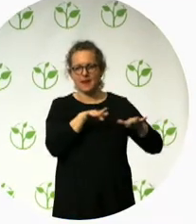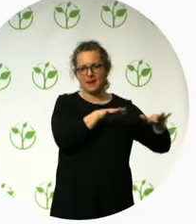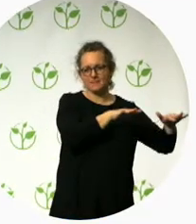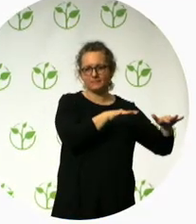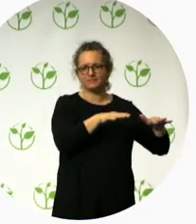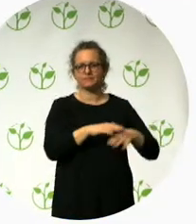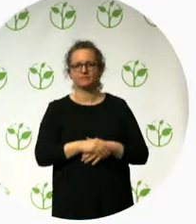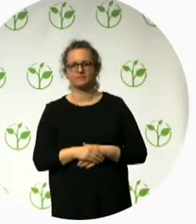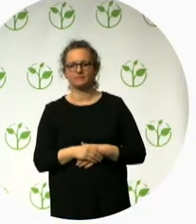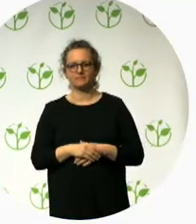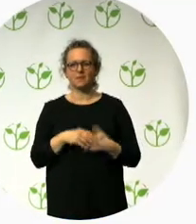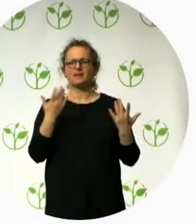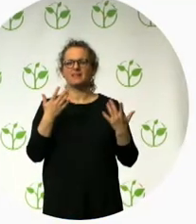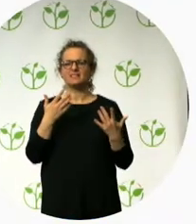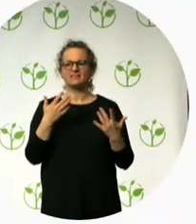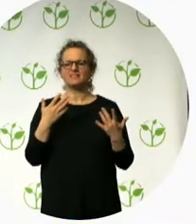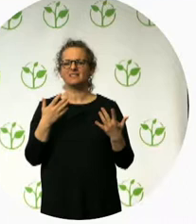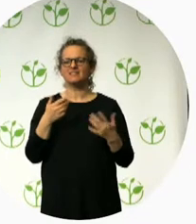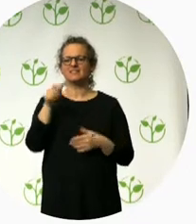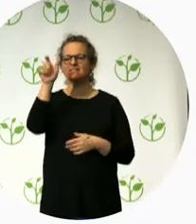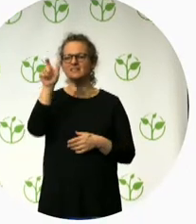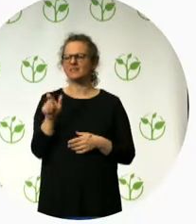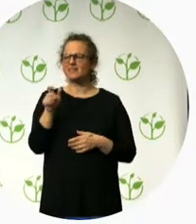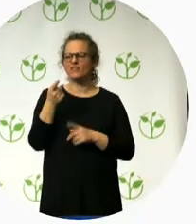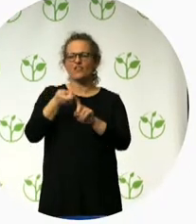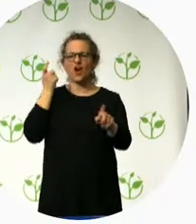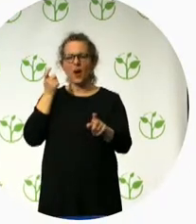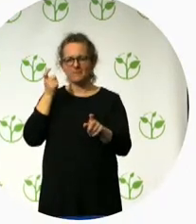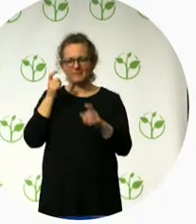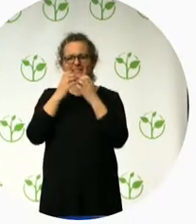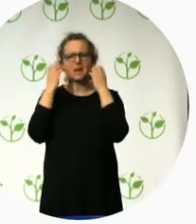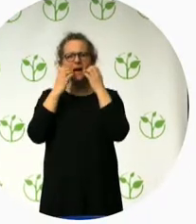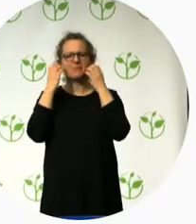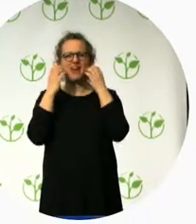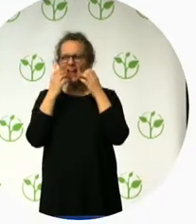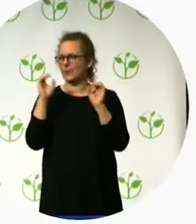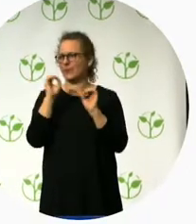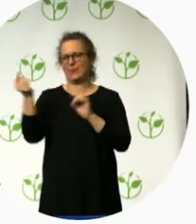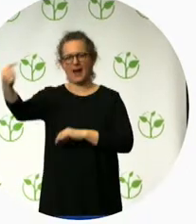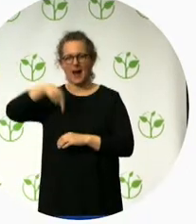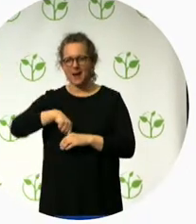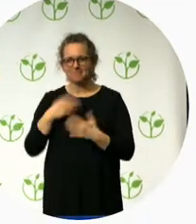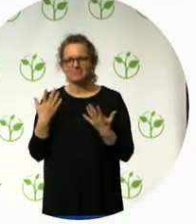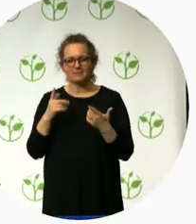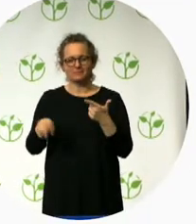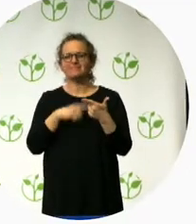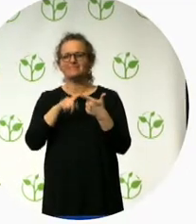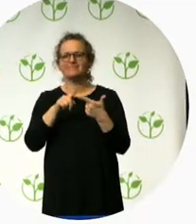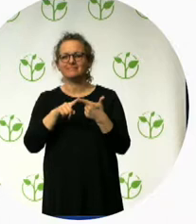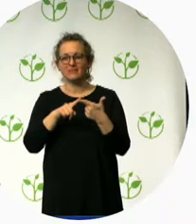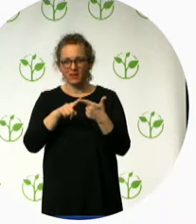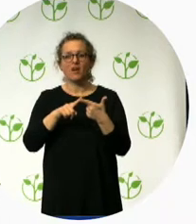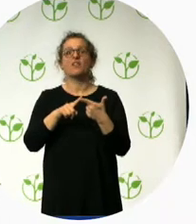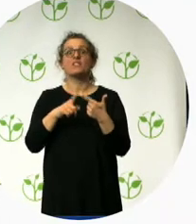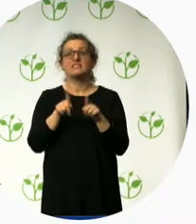the absence of Deepak from Nepal, not so balanced. Nevertheless, let us begin.